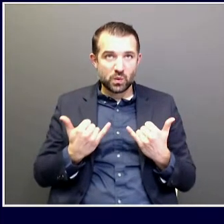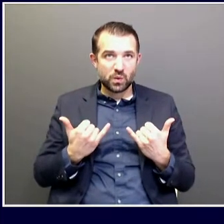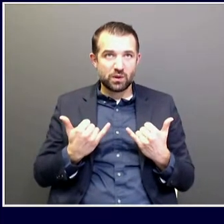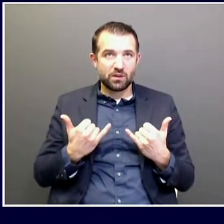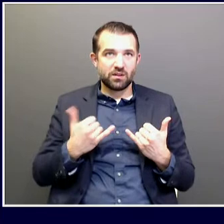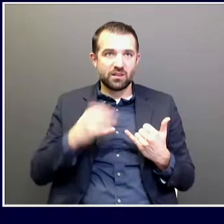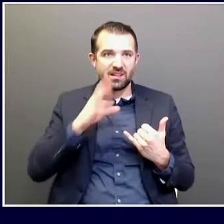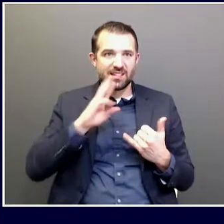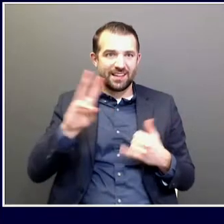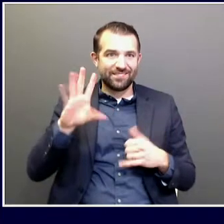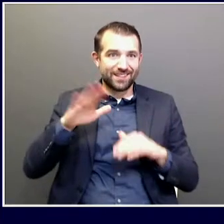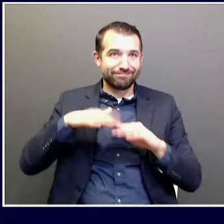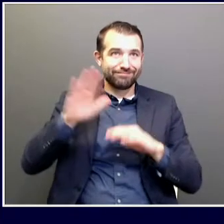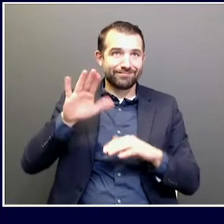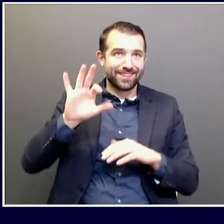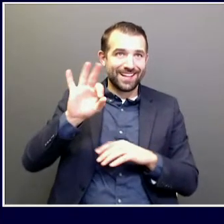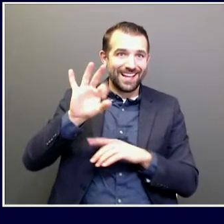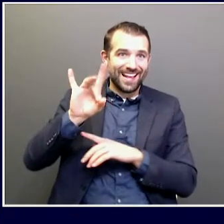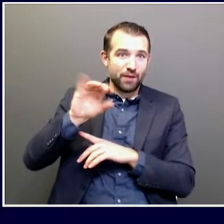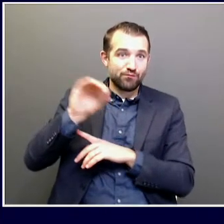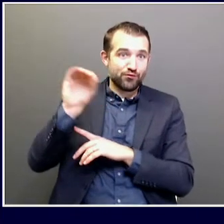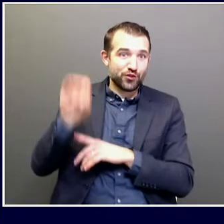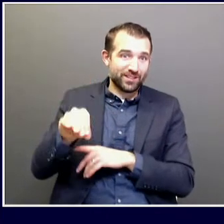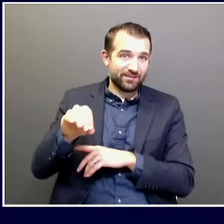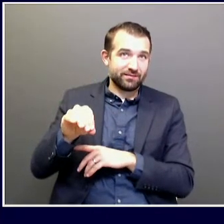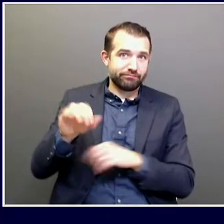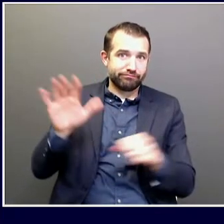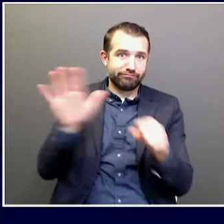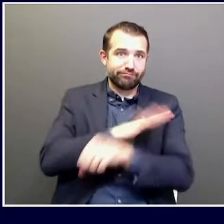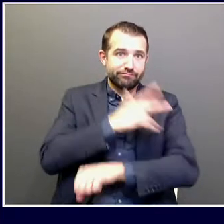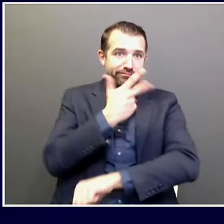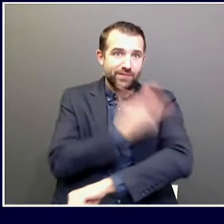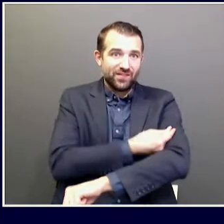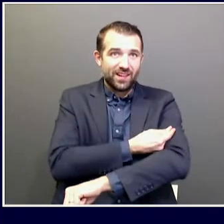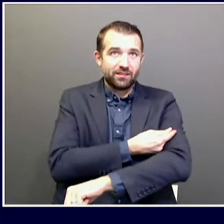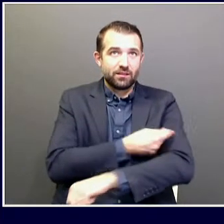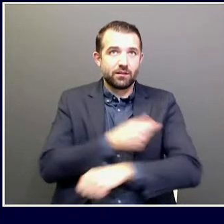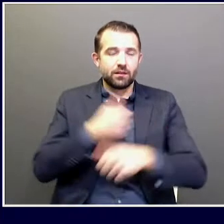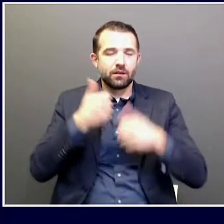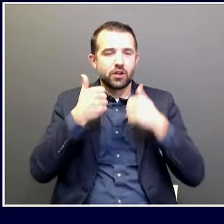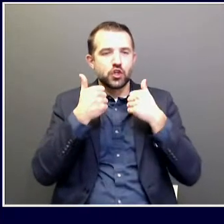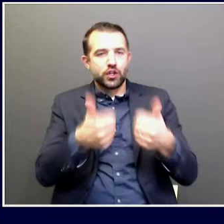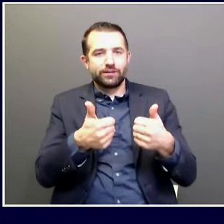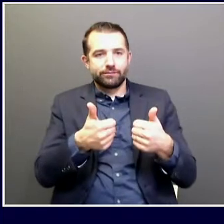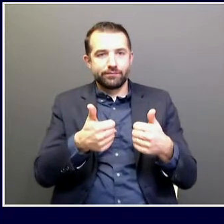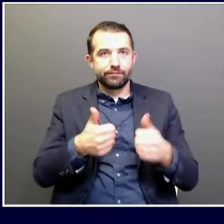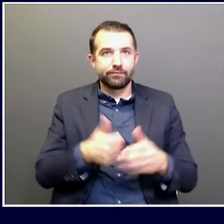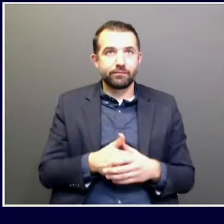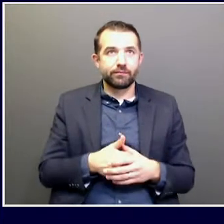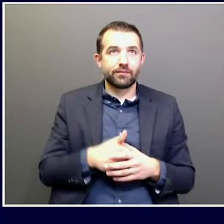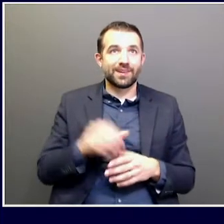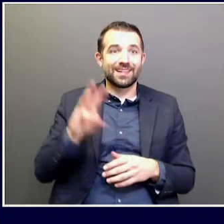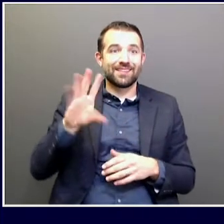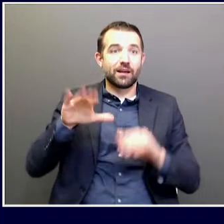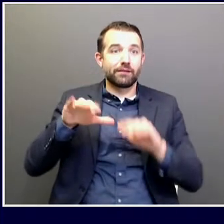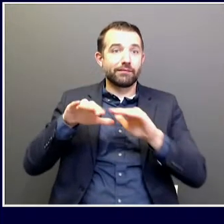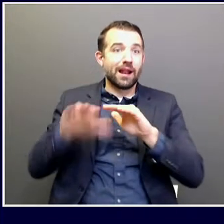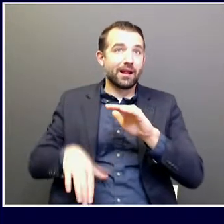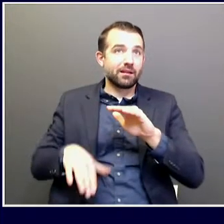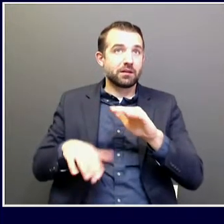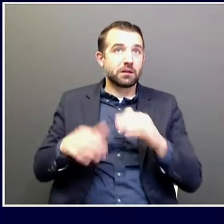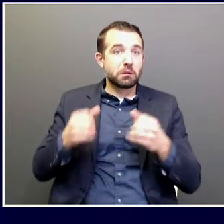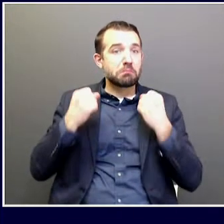group are fully vaccinated, and a large number of people under that age are vaccinated. But